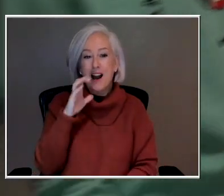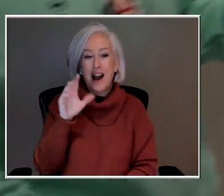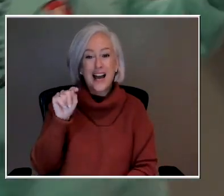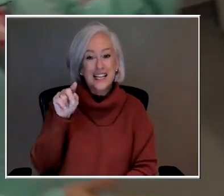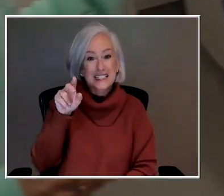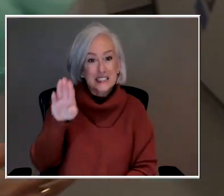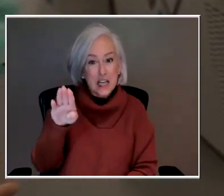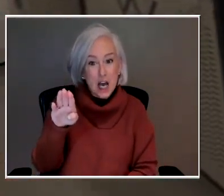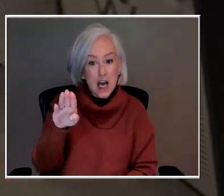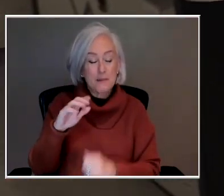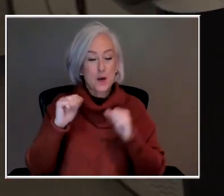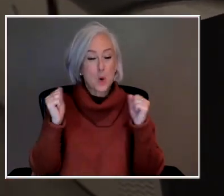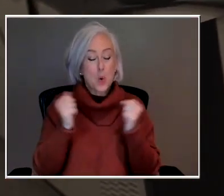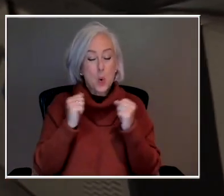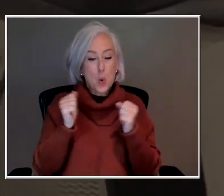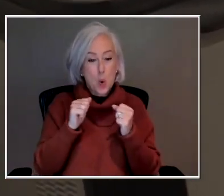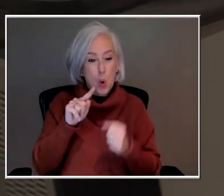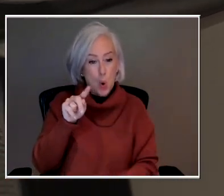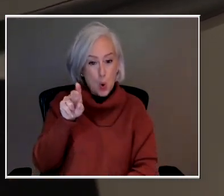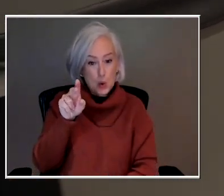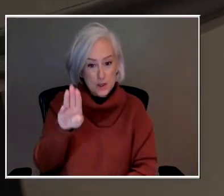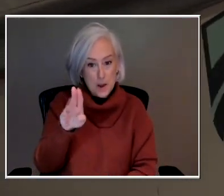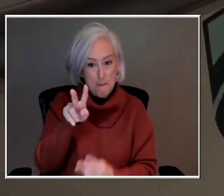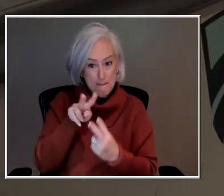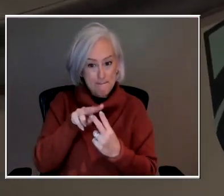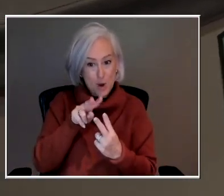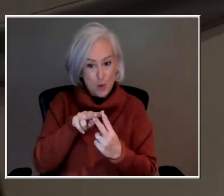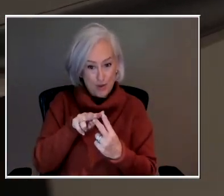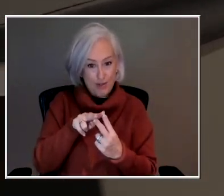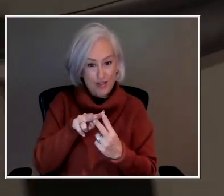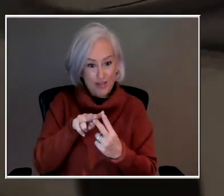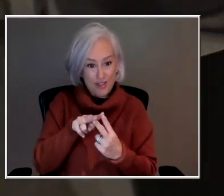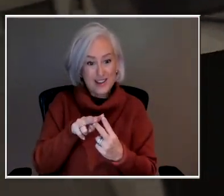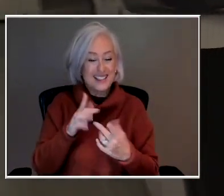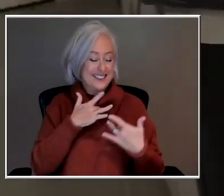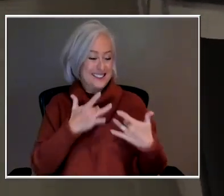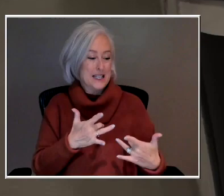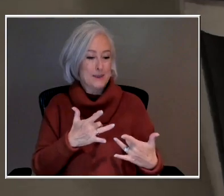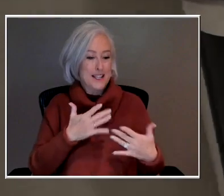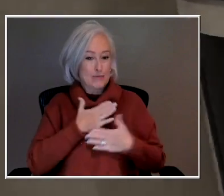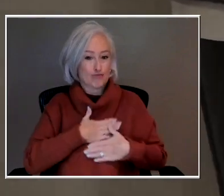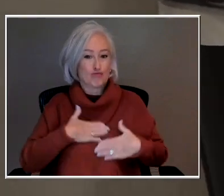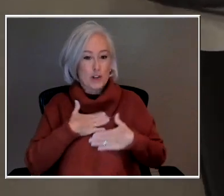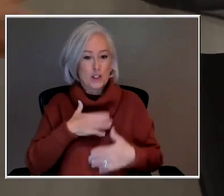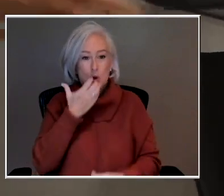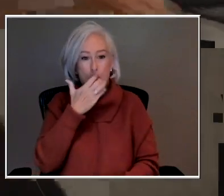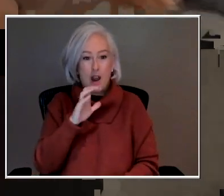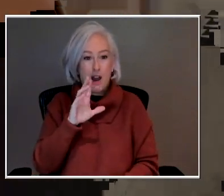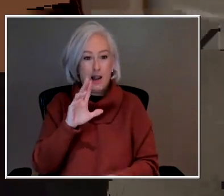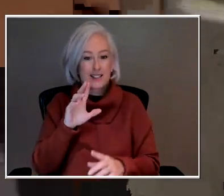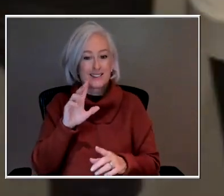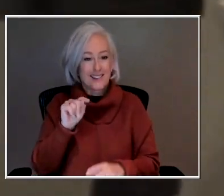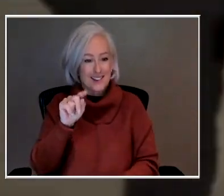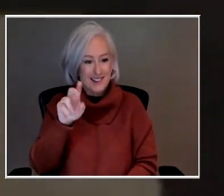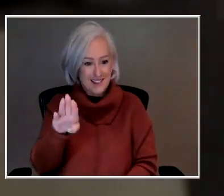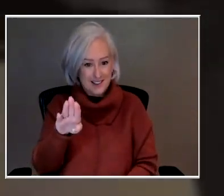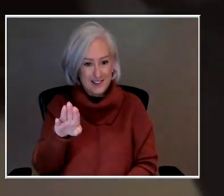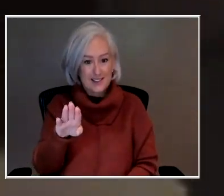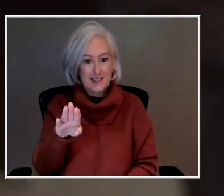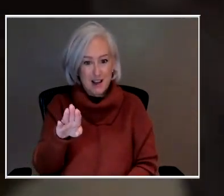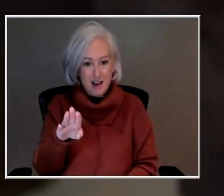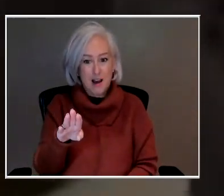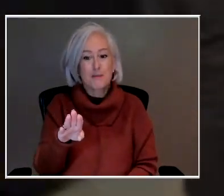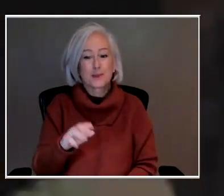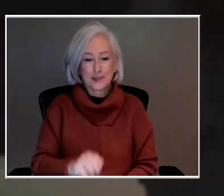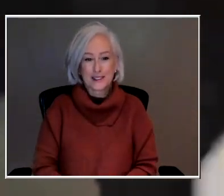tubs. So usually the girls like to come in the hot tub before, this is where we just catch up on life,